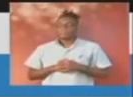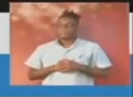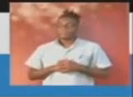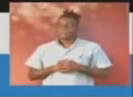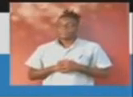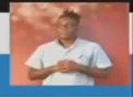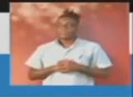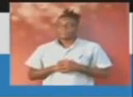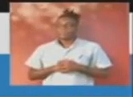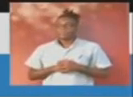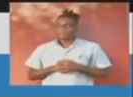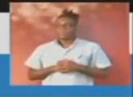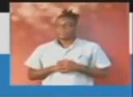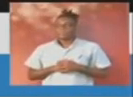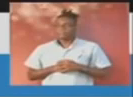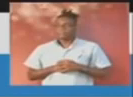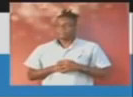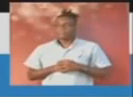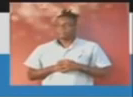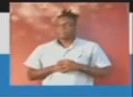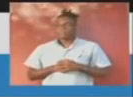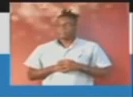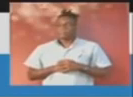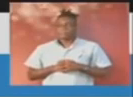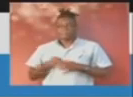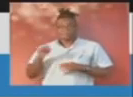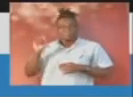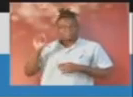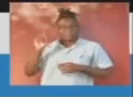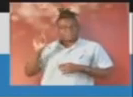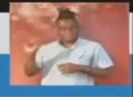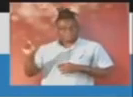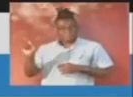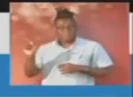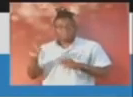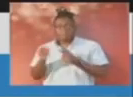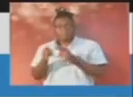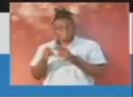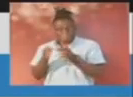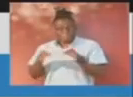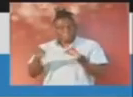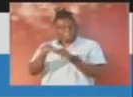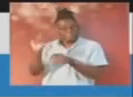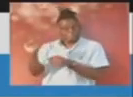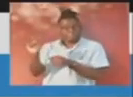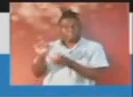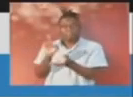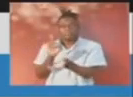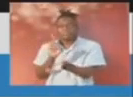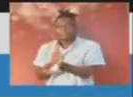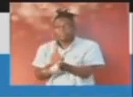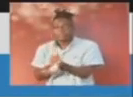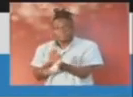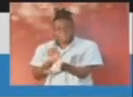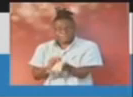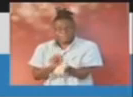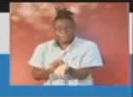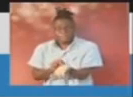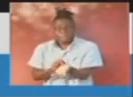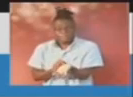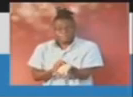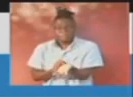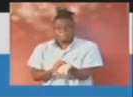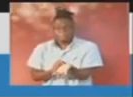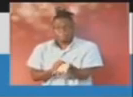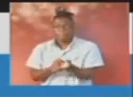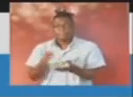Human resource coverage, and this is extremely important. So medical personnel, doctors and nurses are there to cover